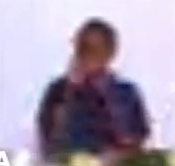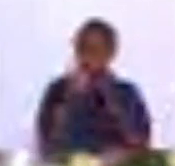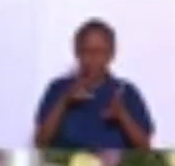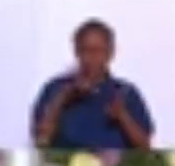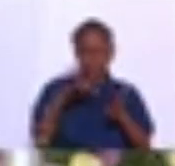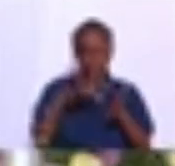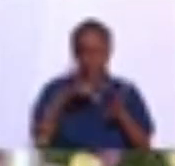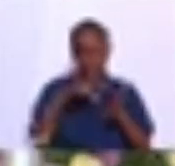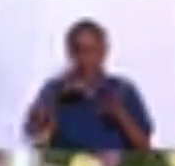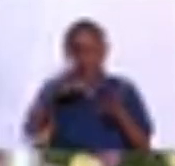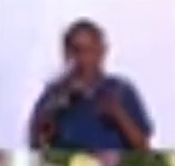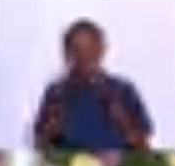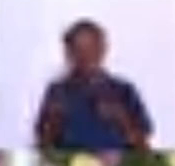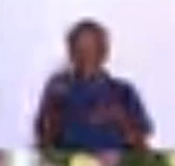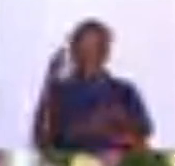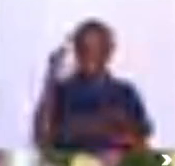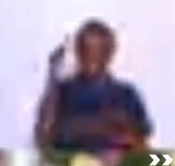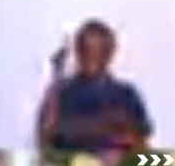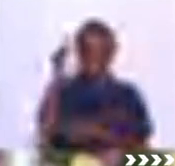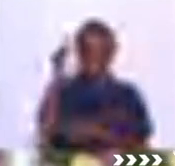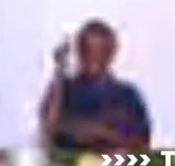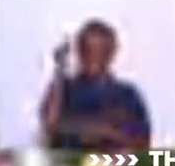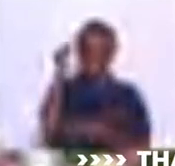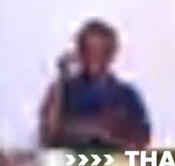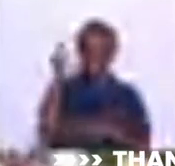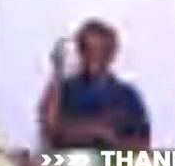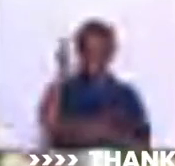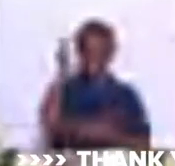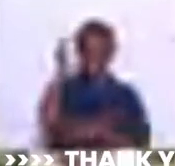falling, the brain tells you it's real.